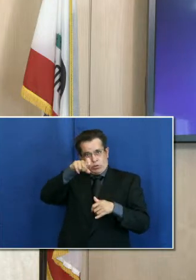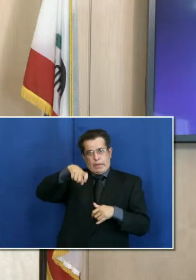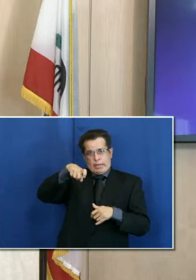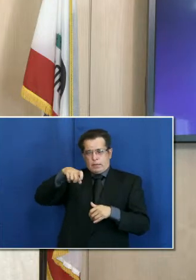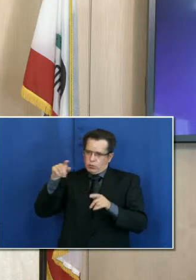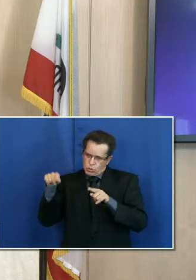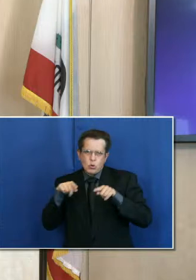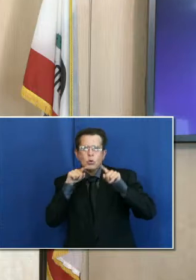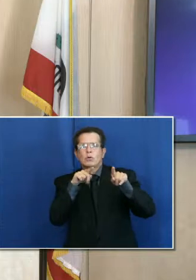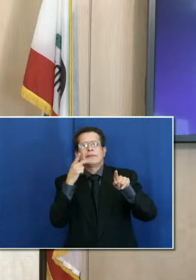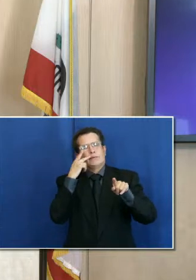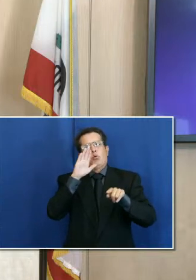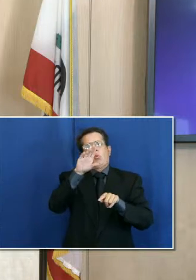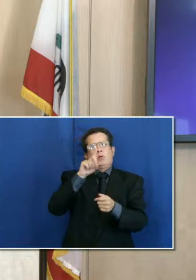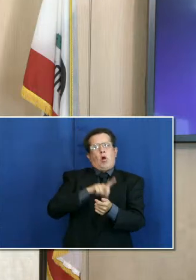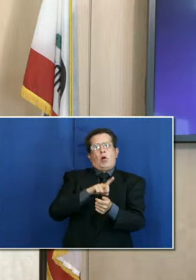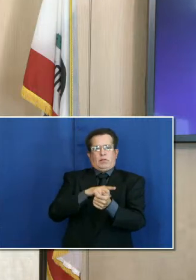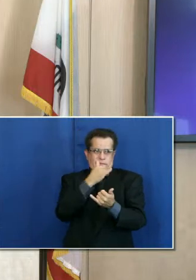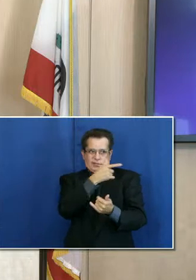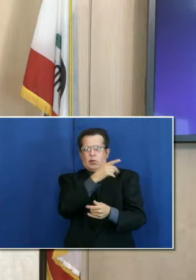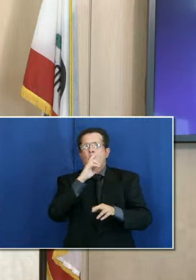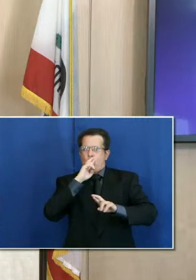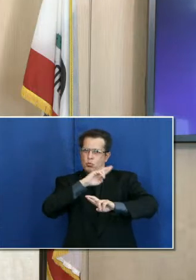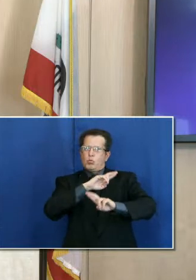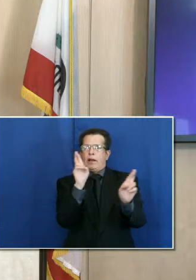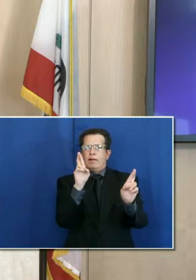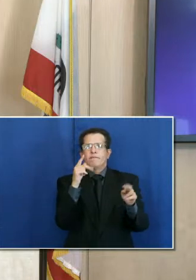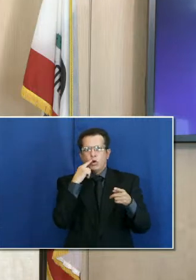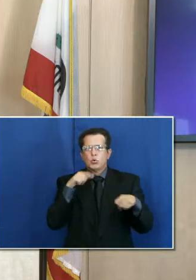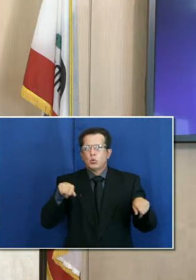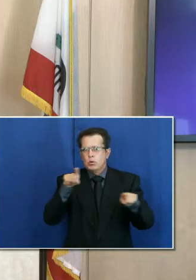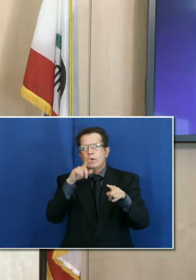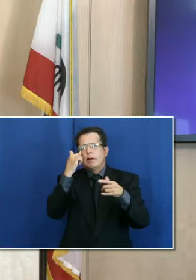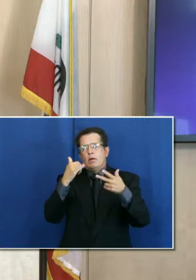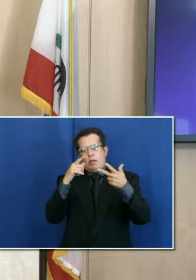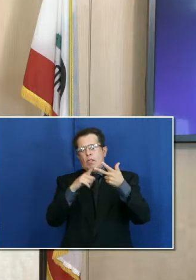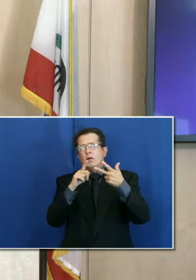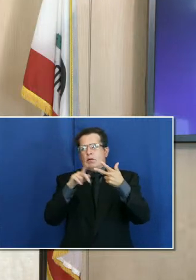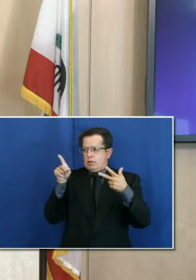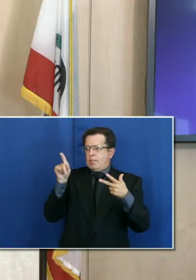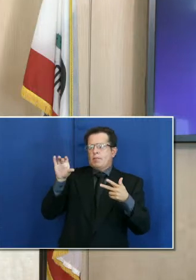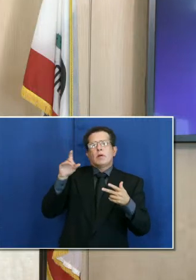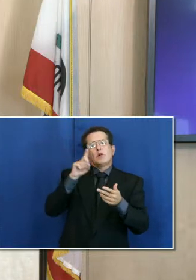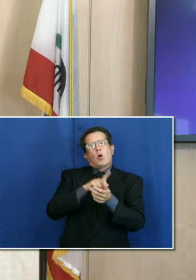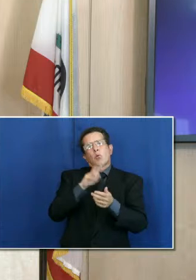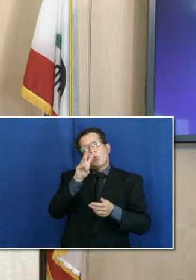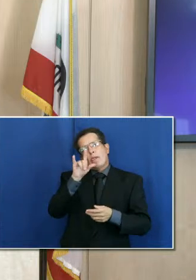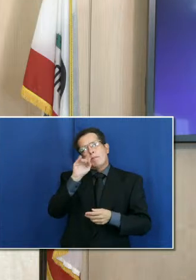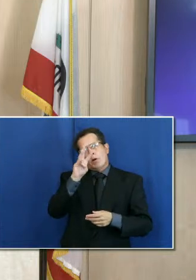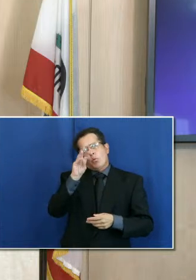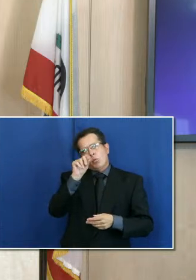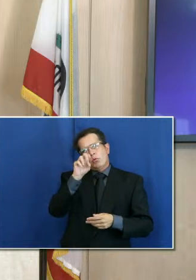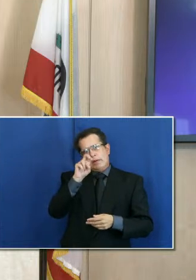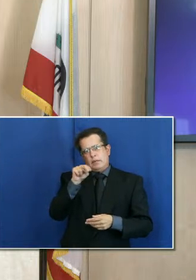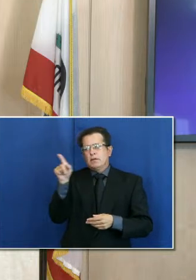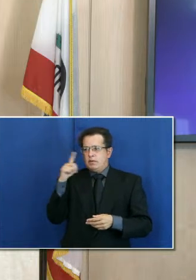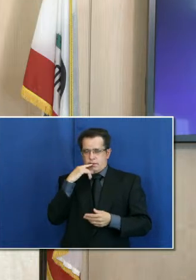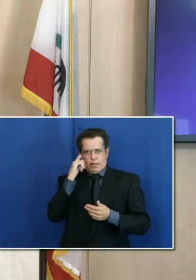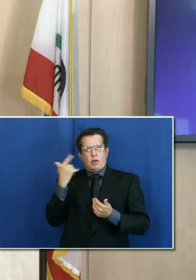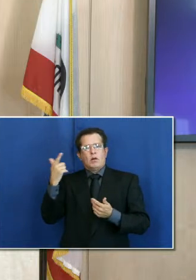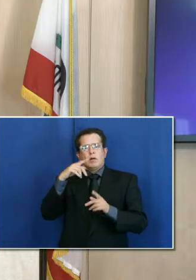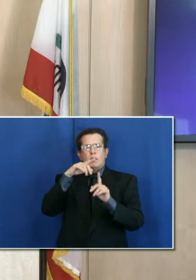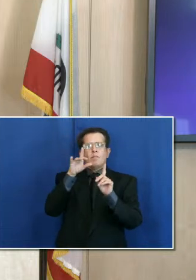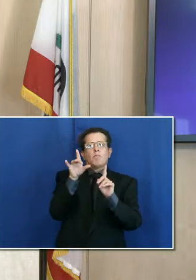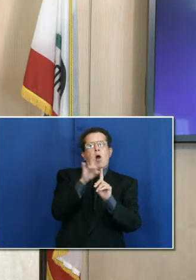doctor if you need care. Third, as reported by Dr. Wooten and County Public Health, our case count of hospitalized patients and positive testing